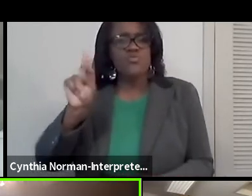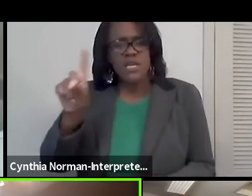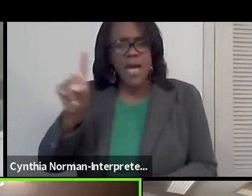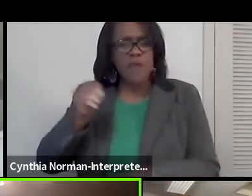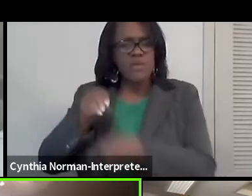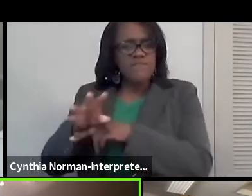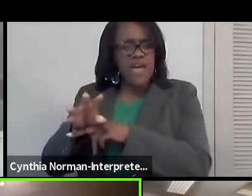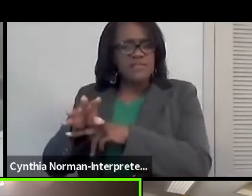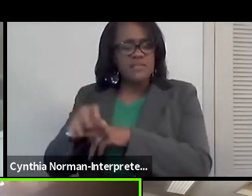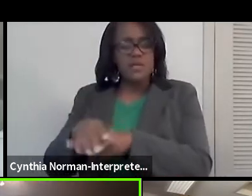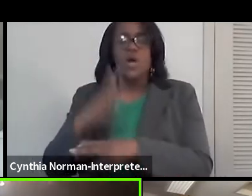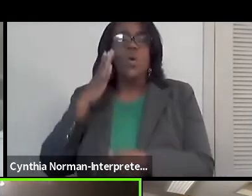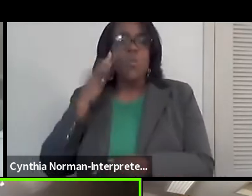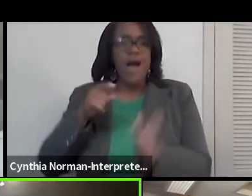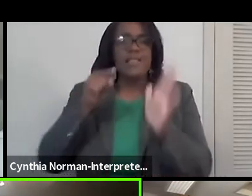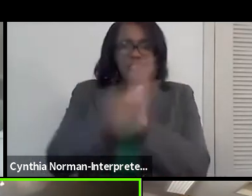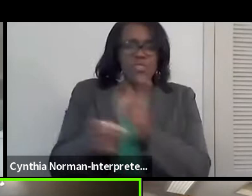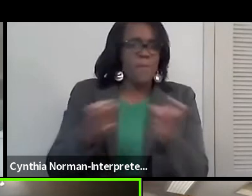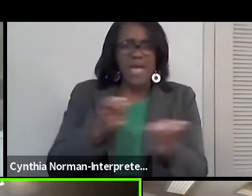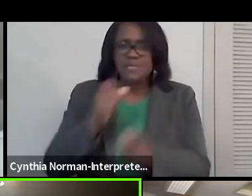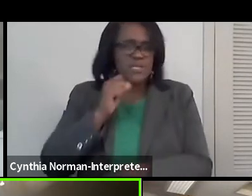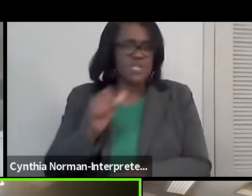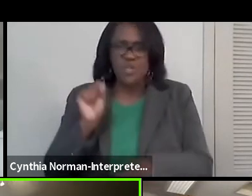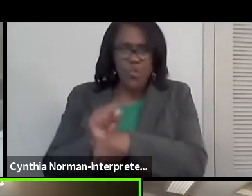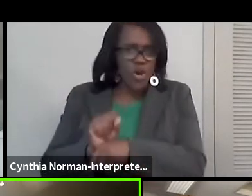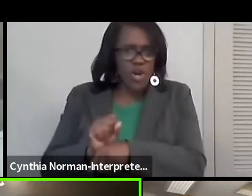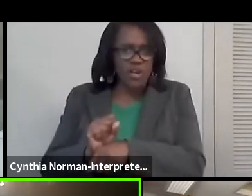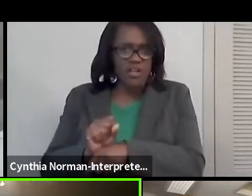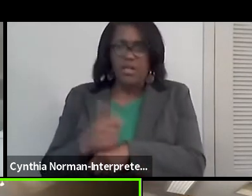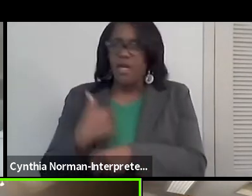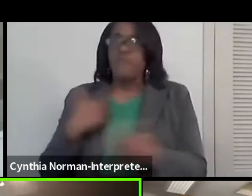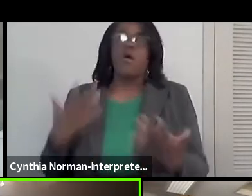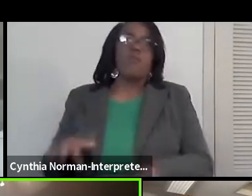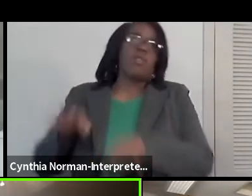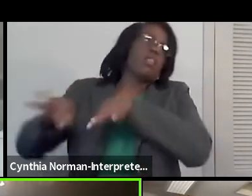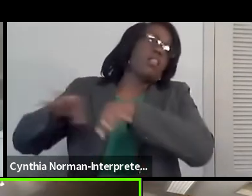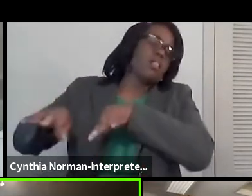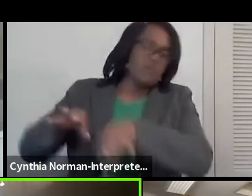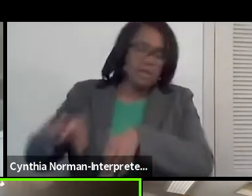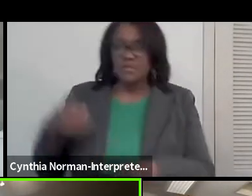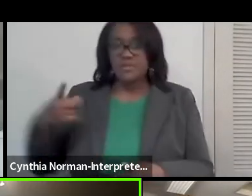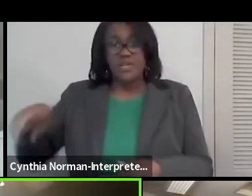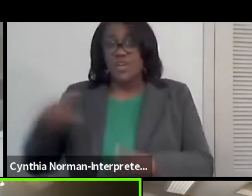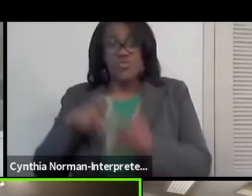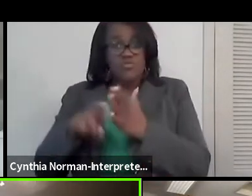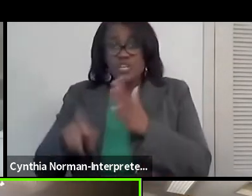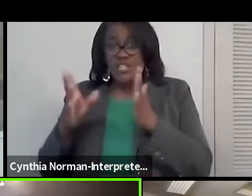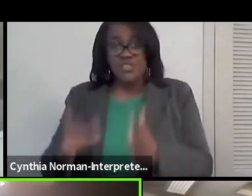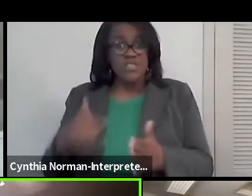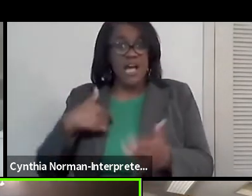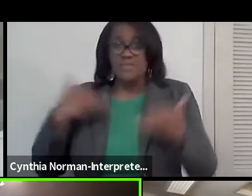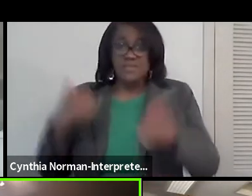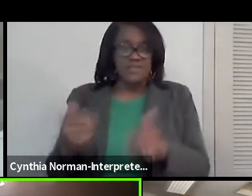of why lethal management doesn't work. And prominent researchers that I definitely still respect